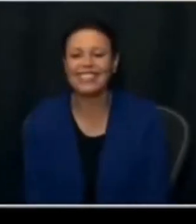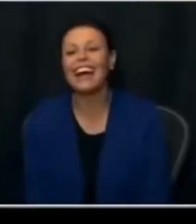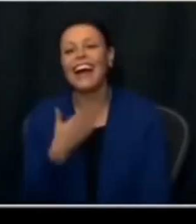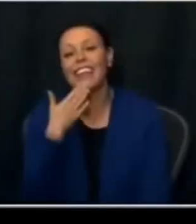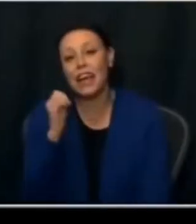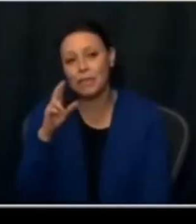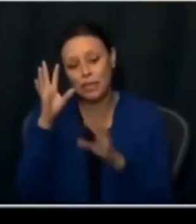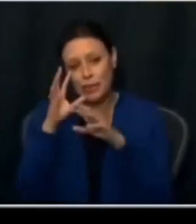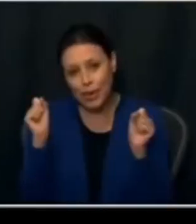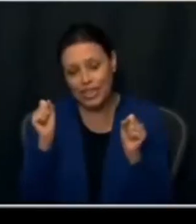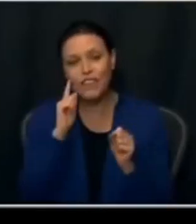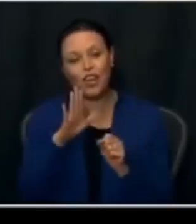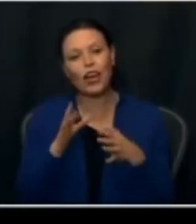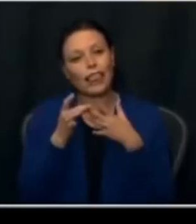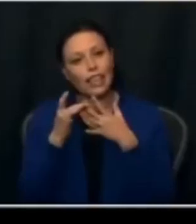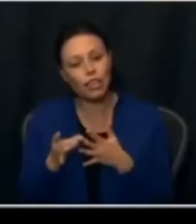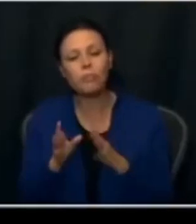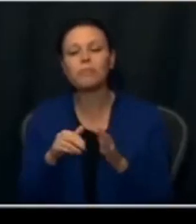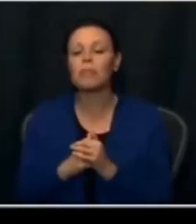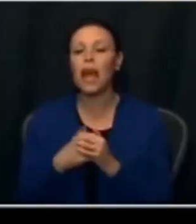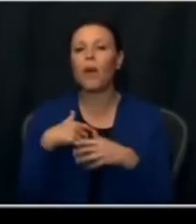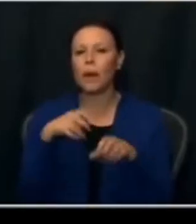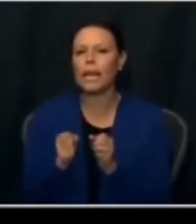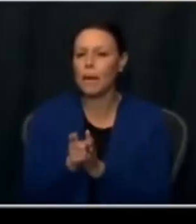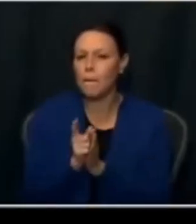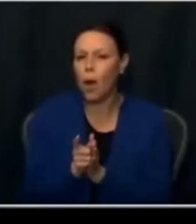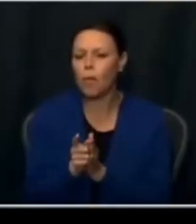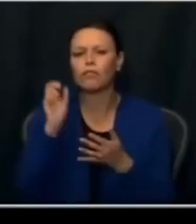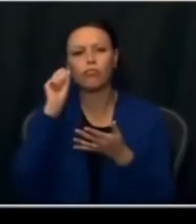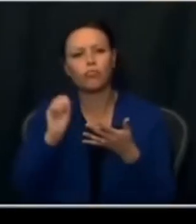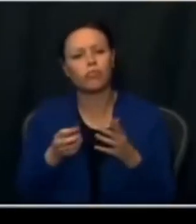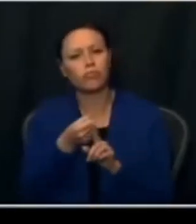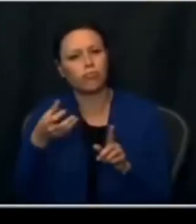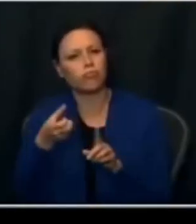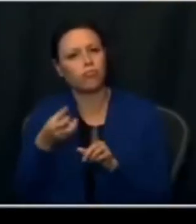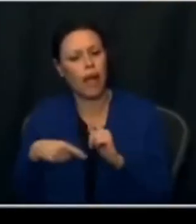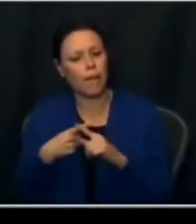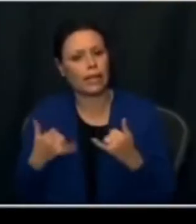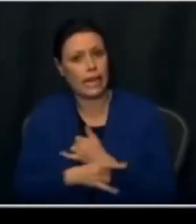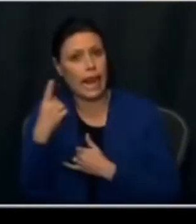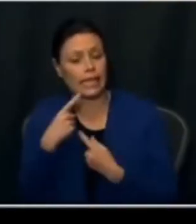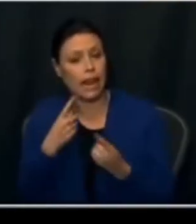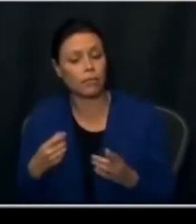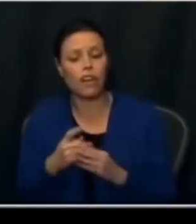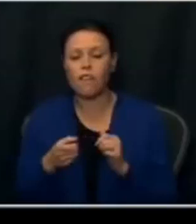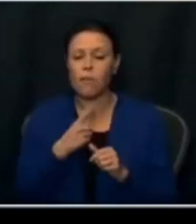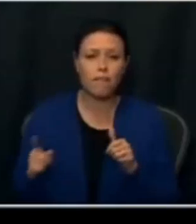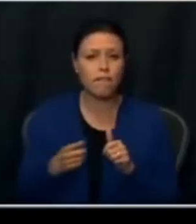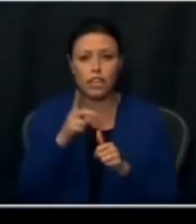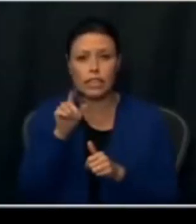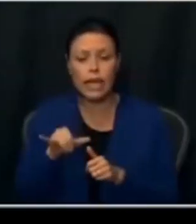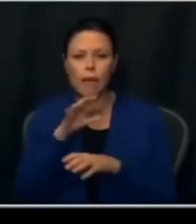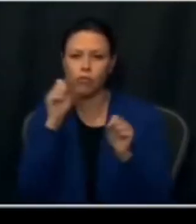Thank you, Mr. President, for your leadership. And let me take a moment to give some context for today's announcement. From day one, President